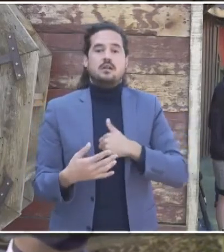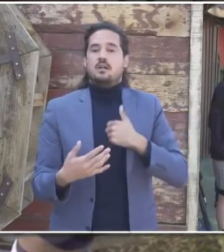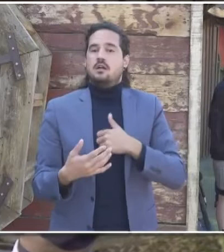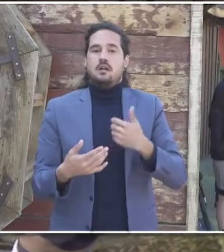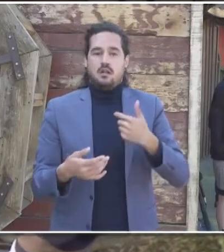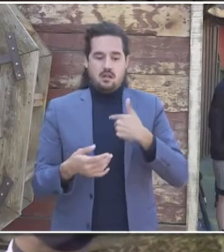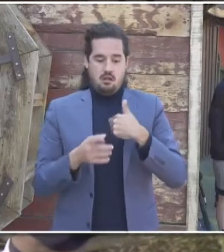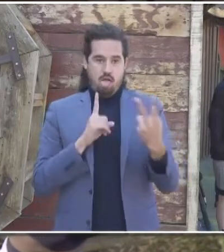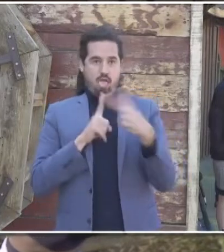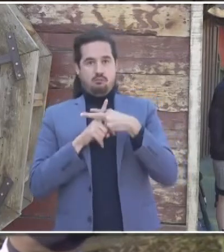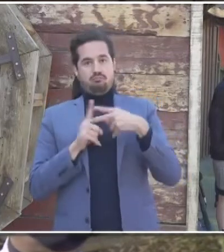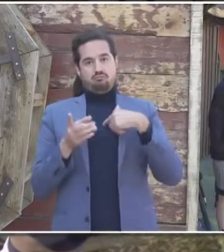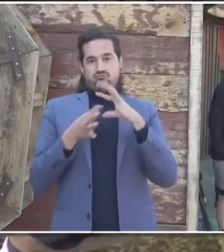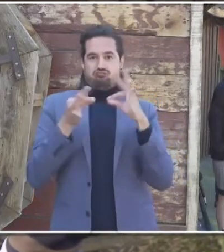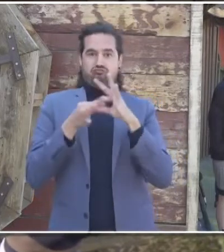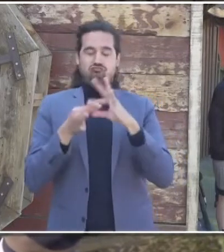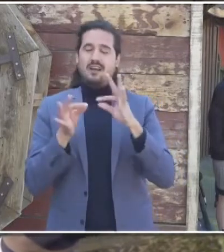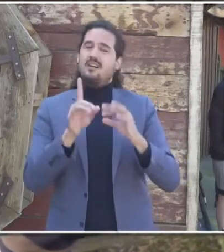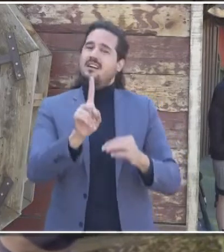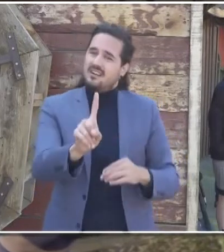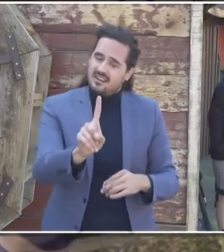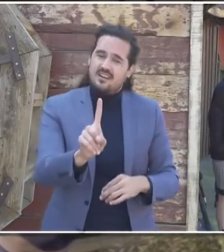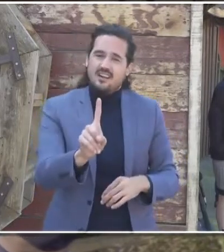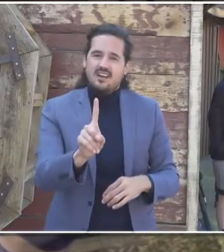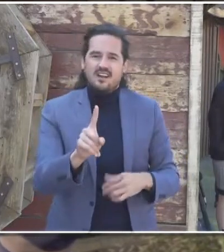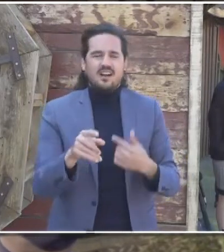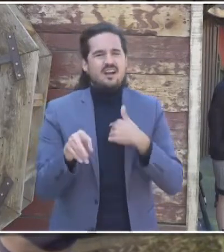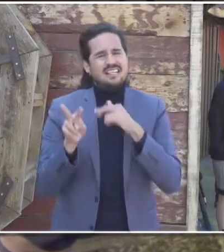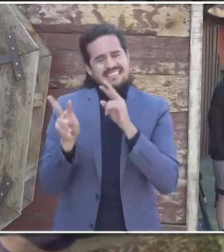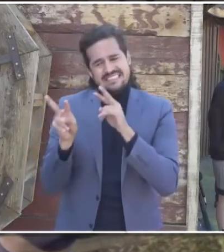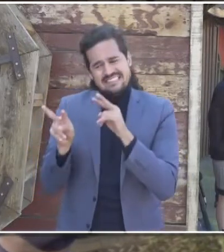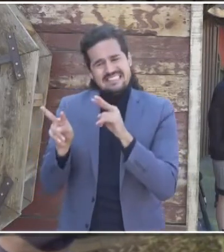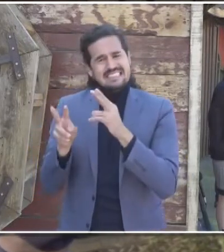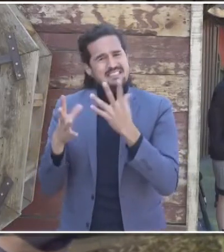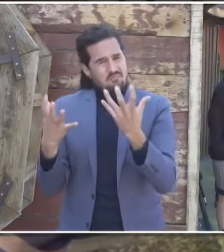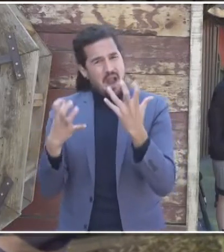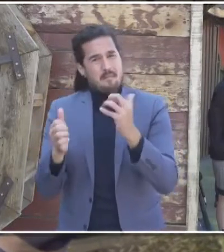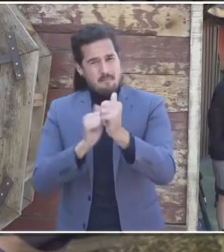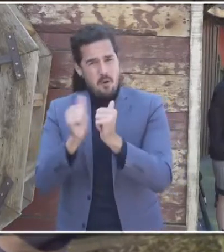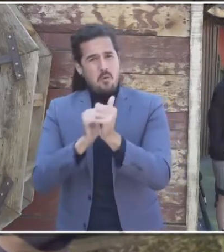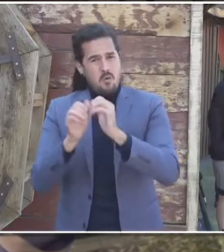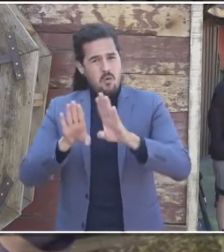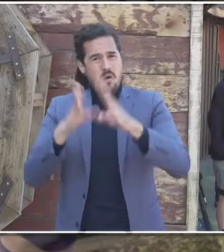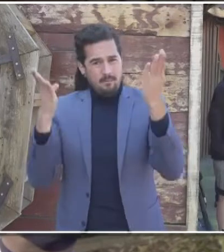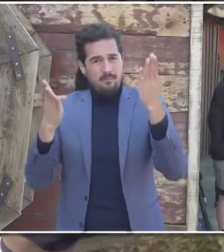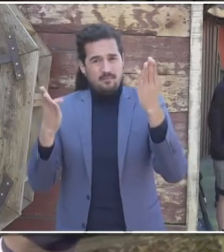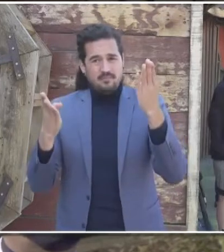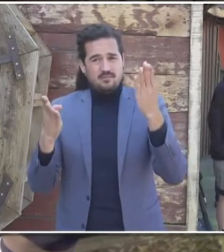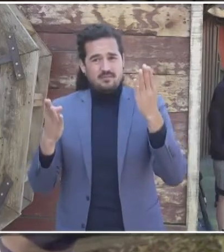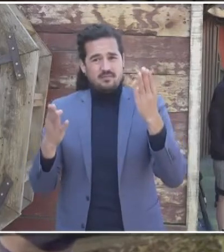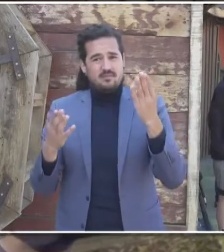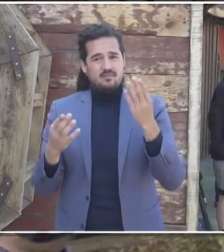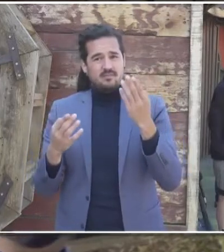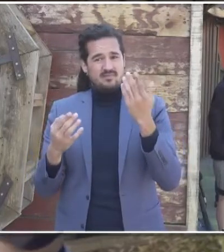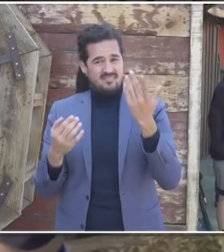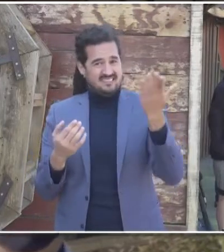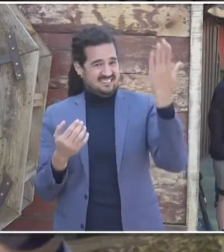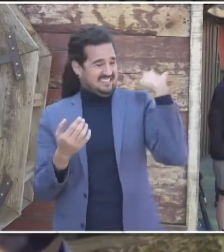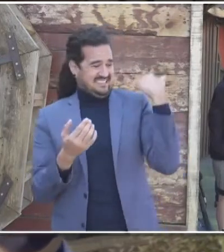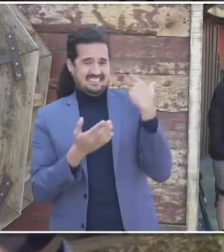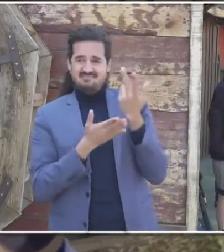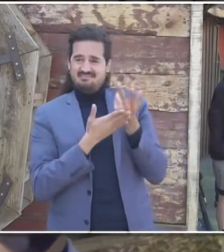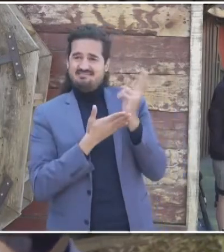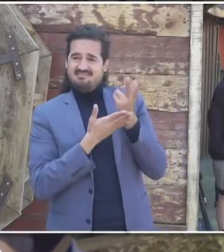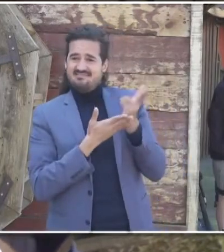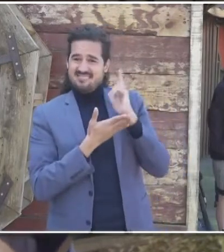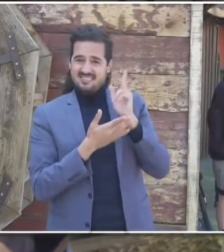youth sports competition return. Now, that happened a few weeks ago for track and field and a number of other sports. We're looking